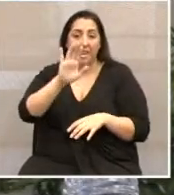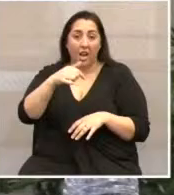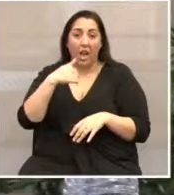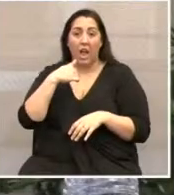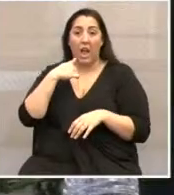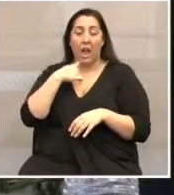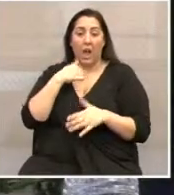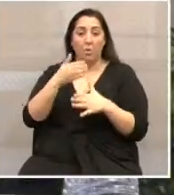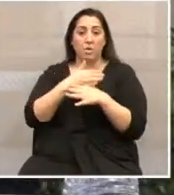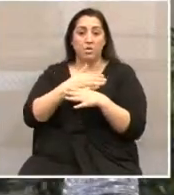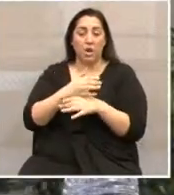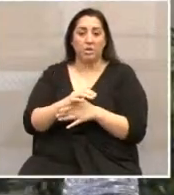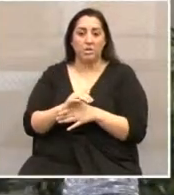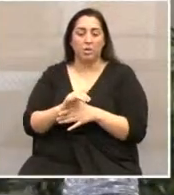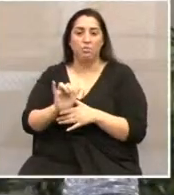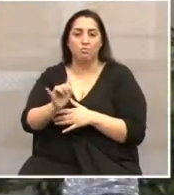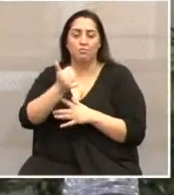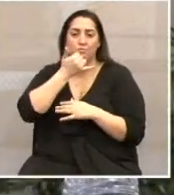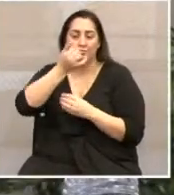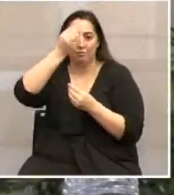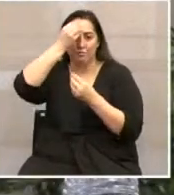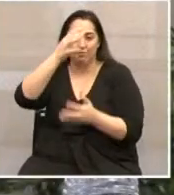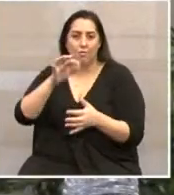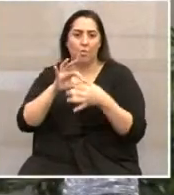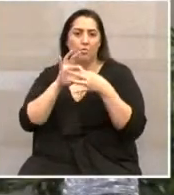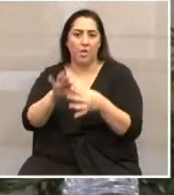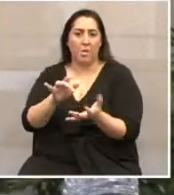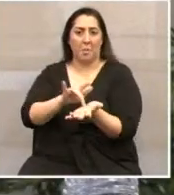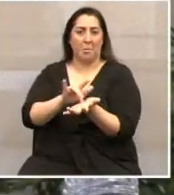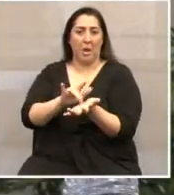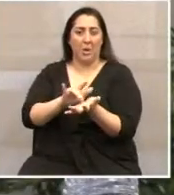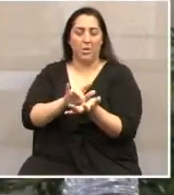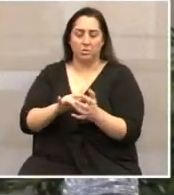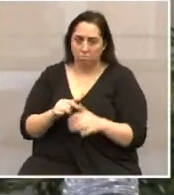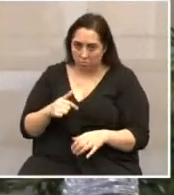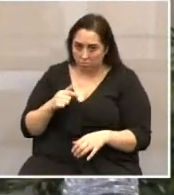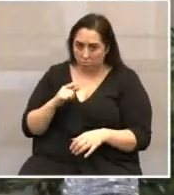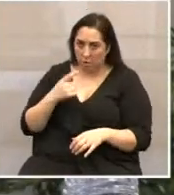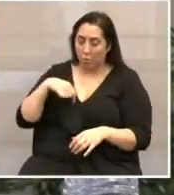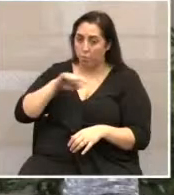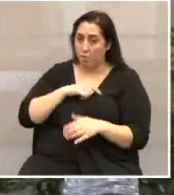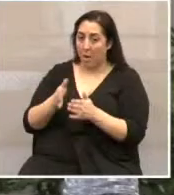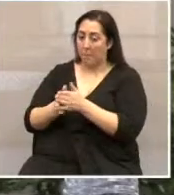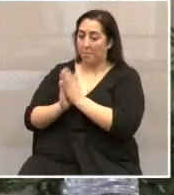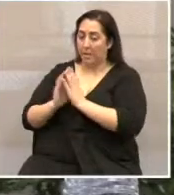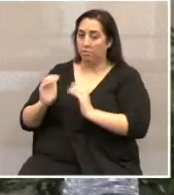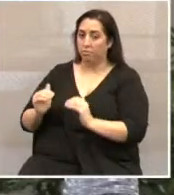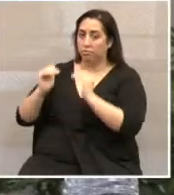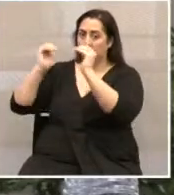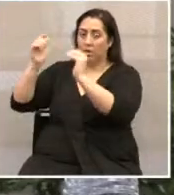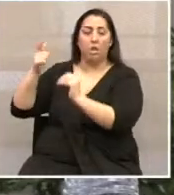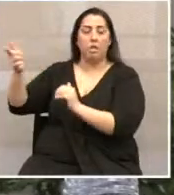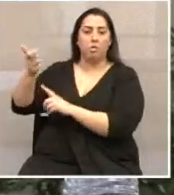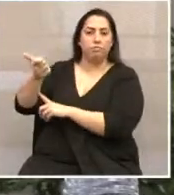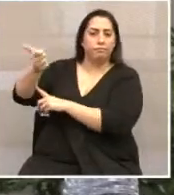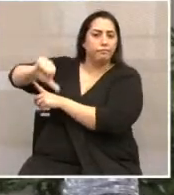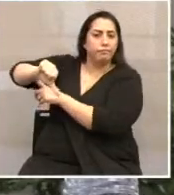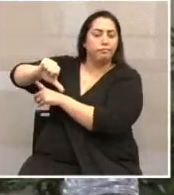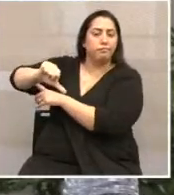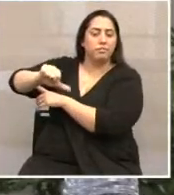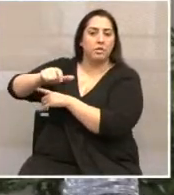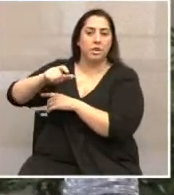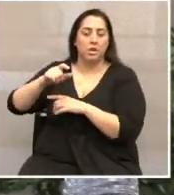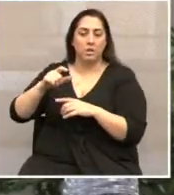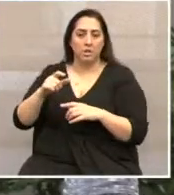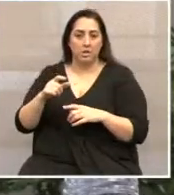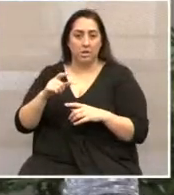medical misinformation. When we appealed, they immediately denied it. When we appealed, when